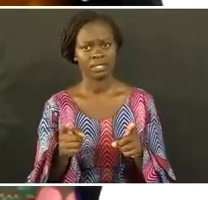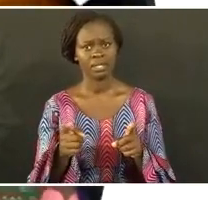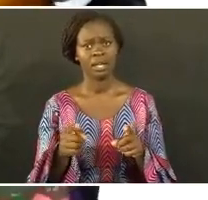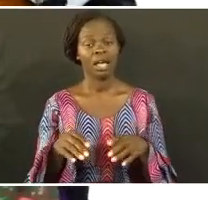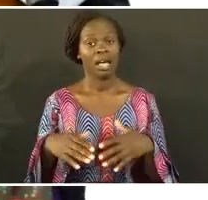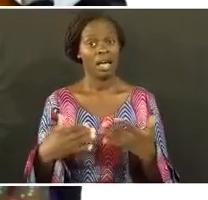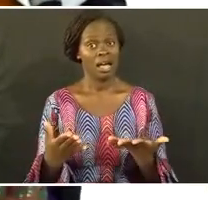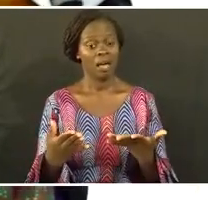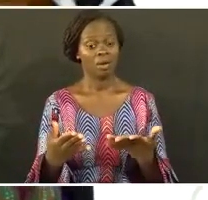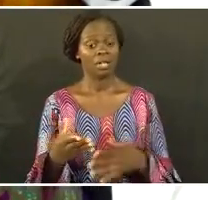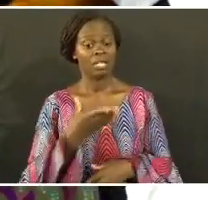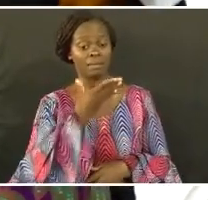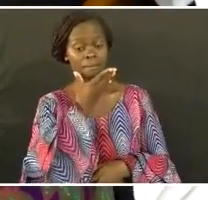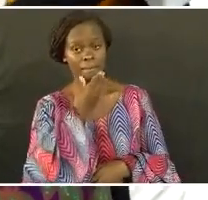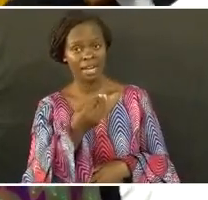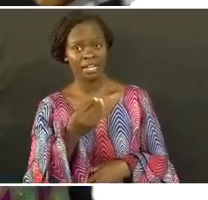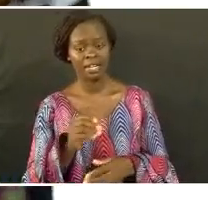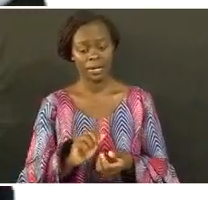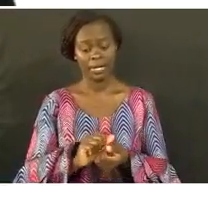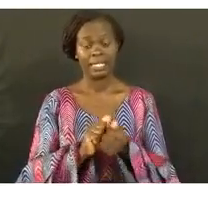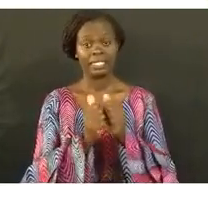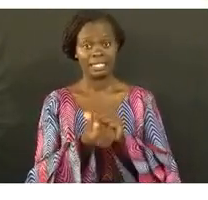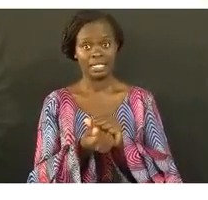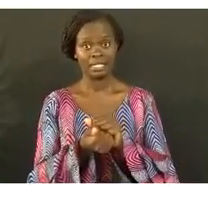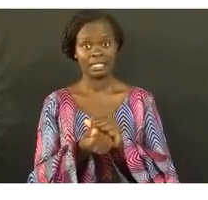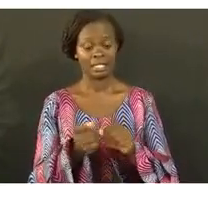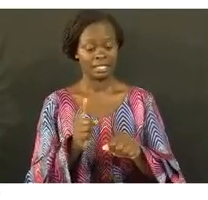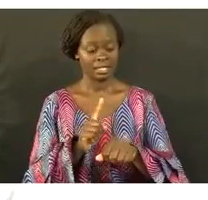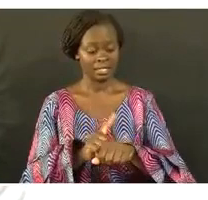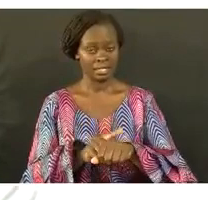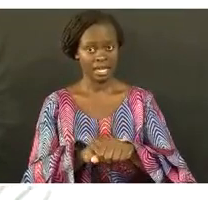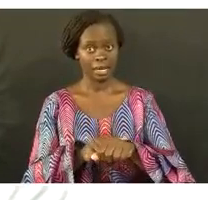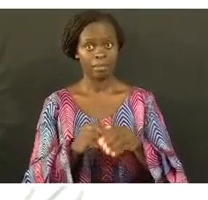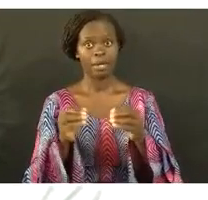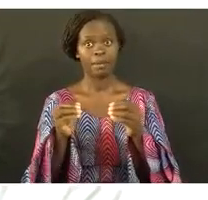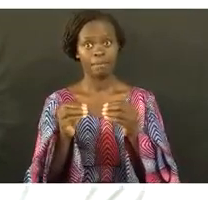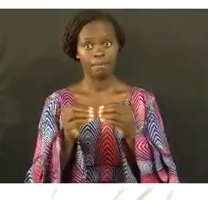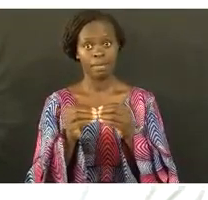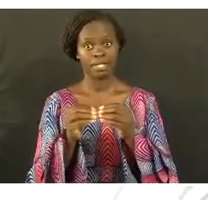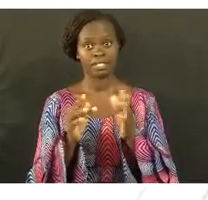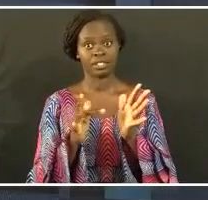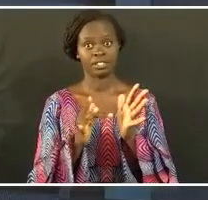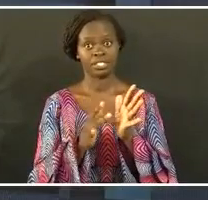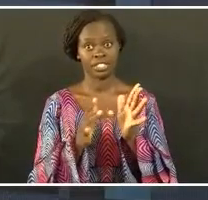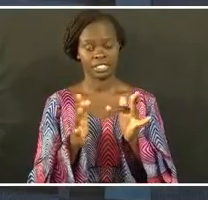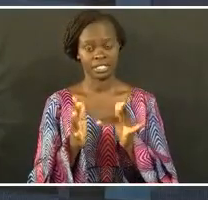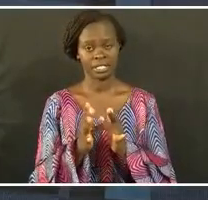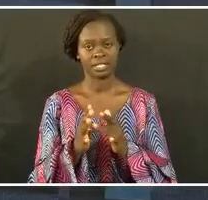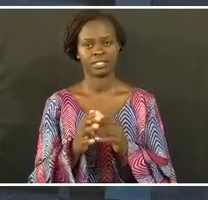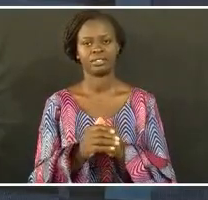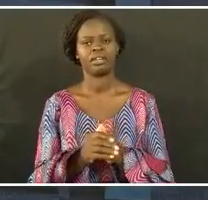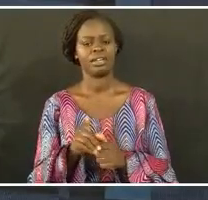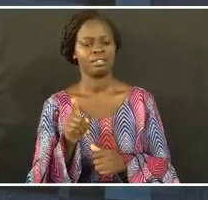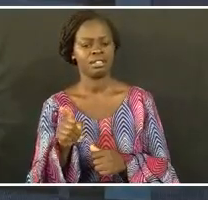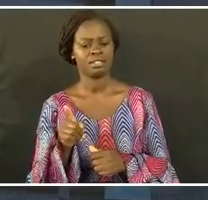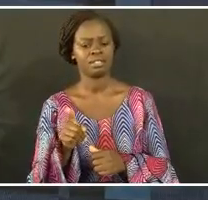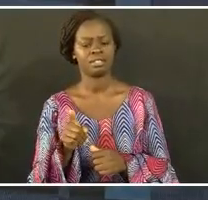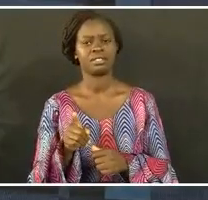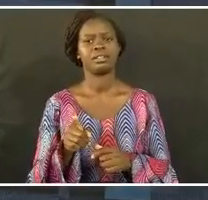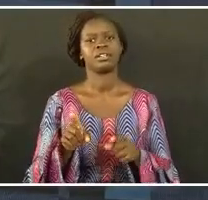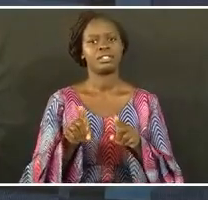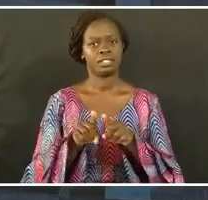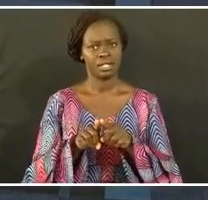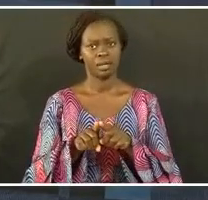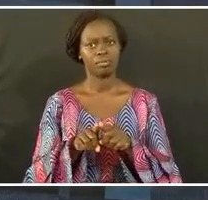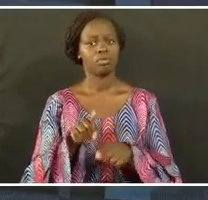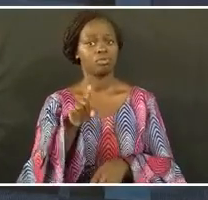he changed when he received the love of God. And one thing that happens for you and me, when we receive the